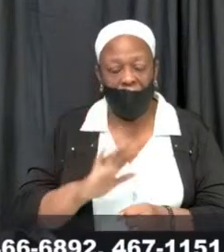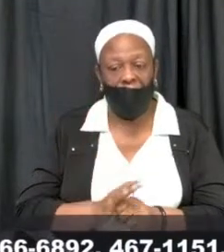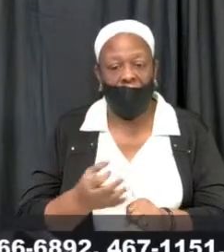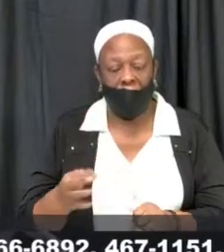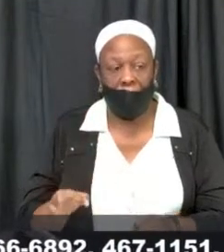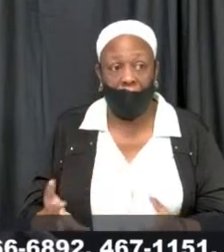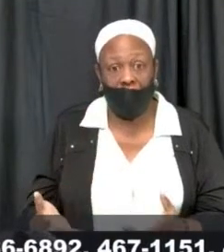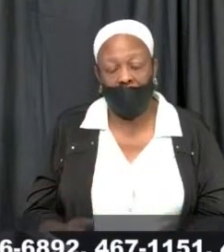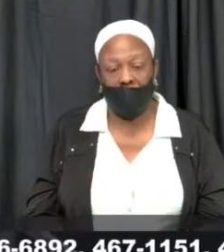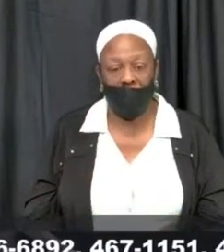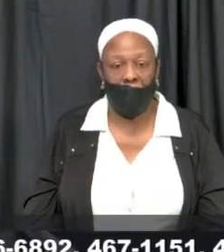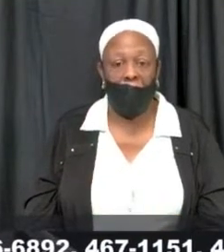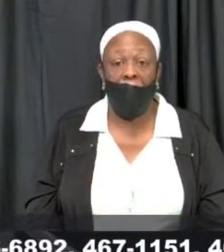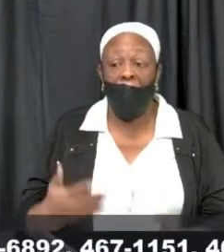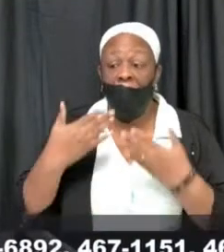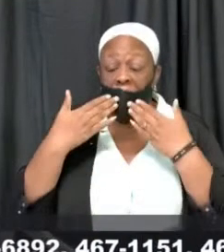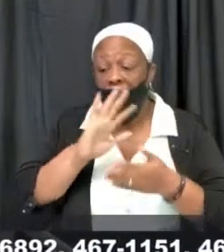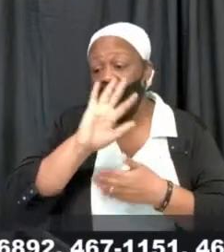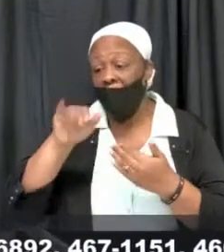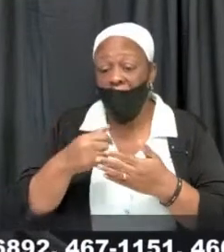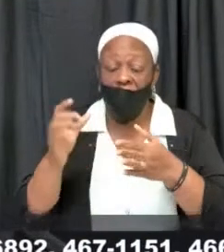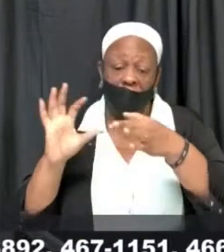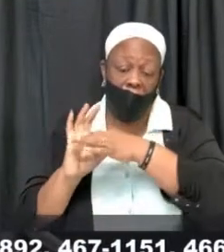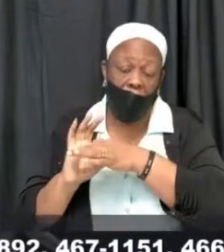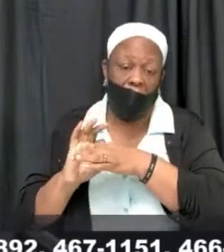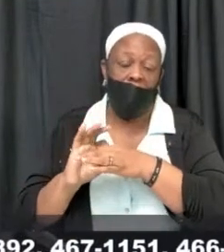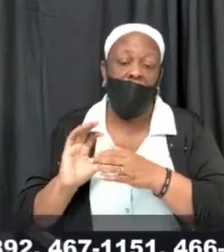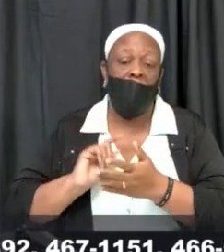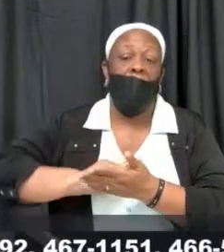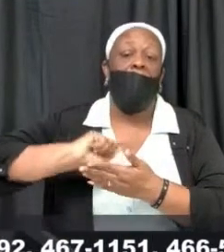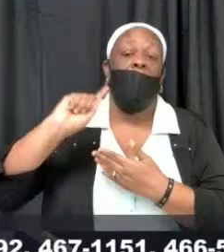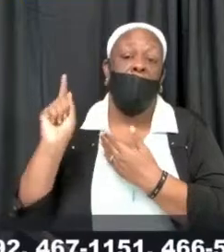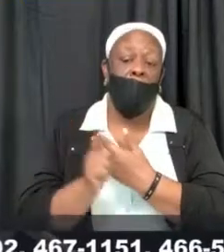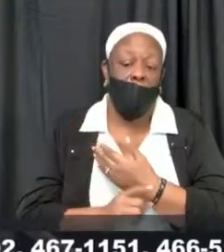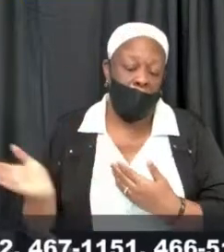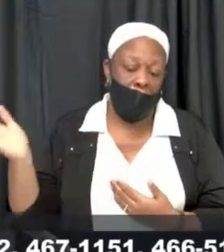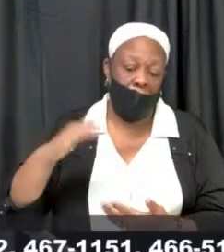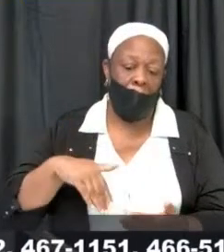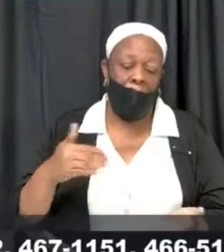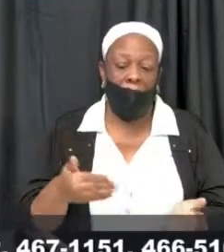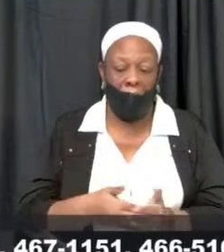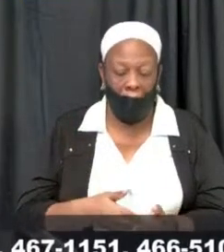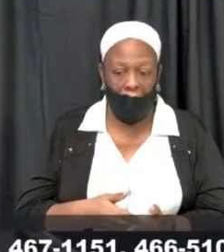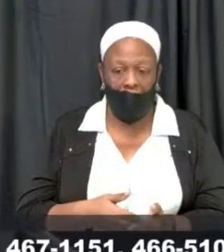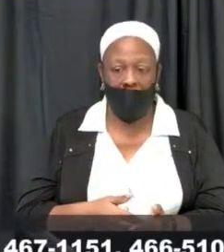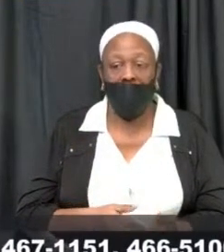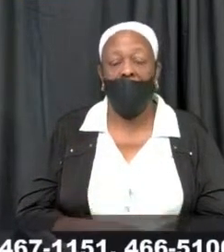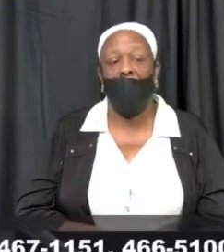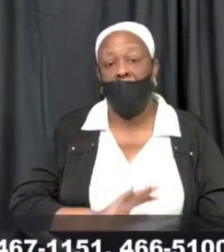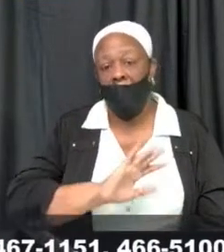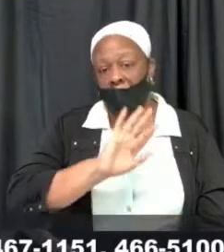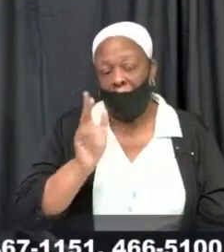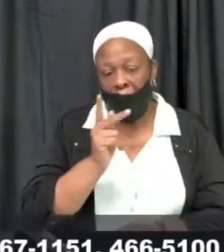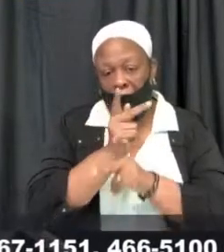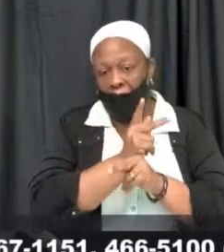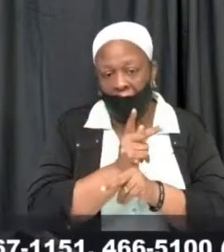of you for joining us today. Next week we will be back with another COVID-19 briefing. Until then,